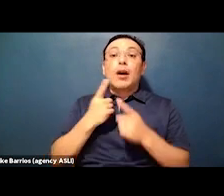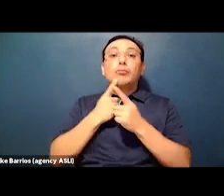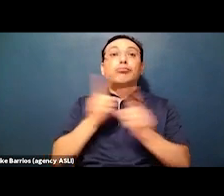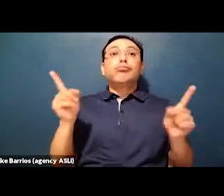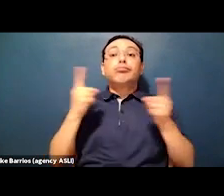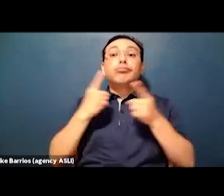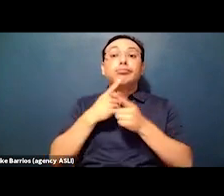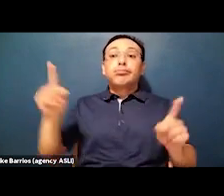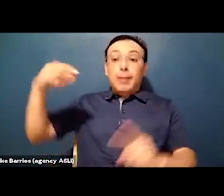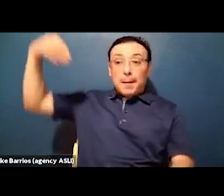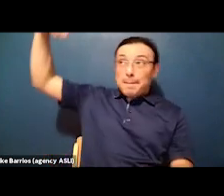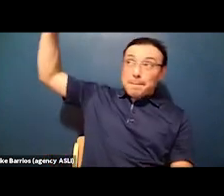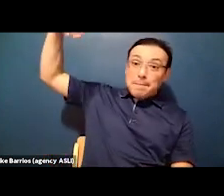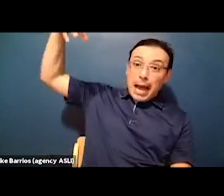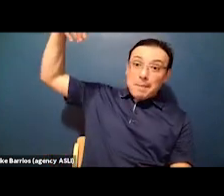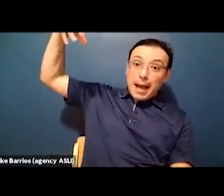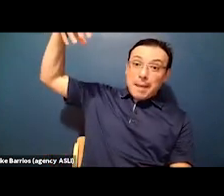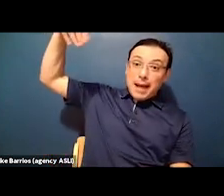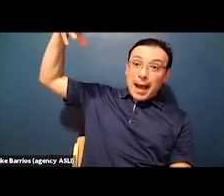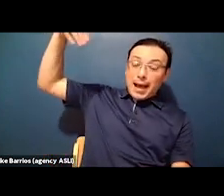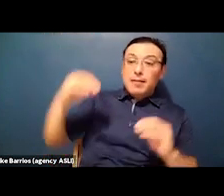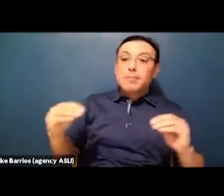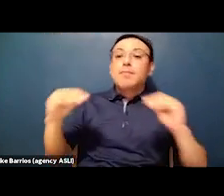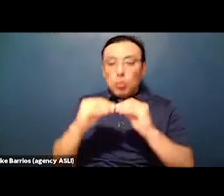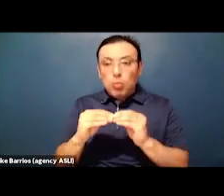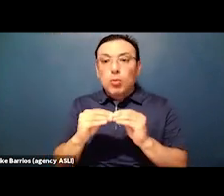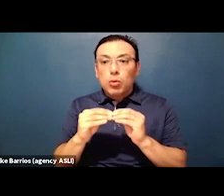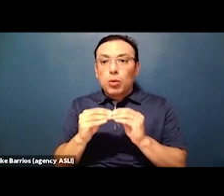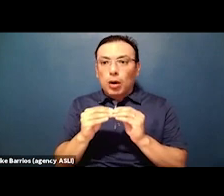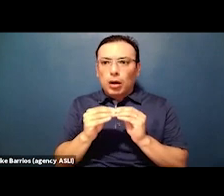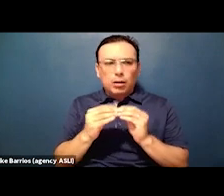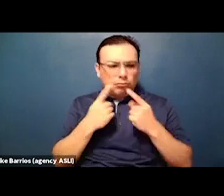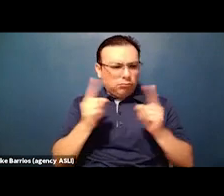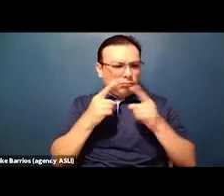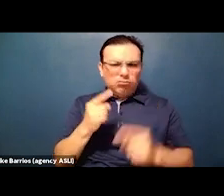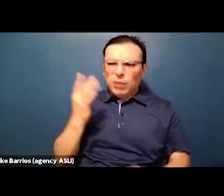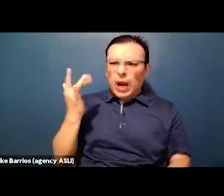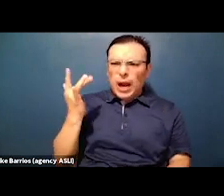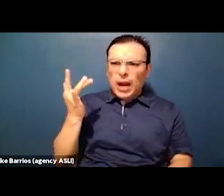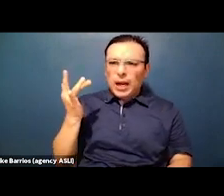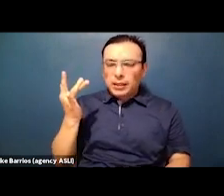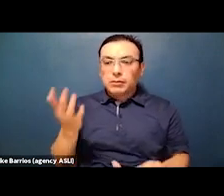in service, and this specifically, well, I wouldn't say specifically, but most